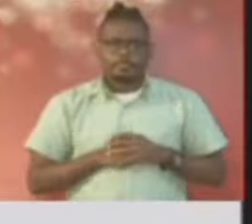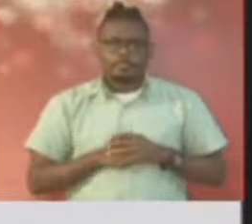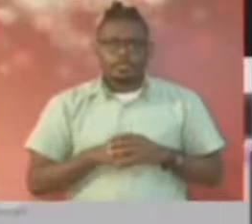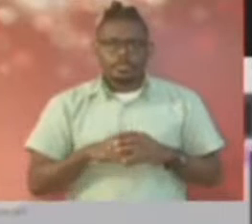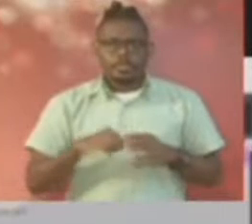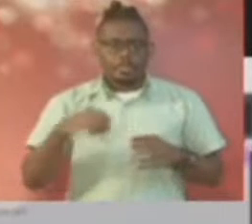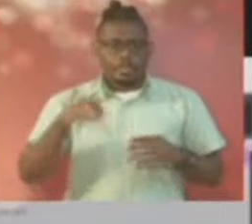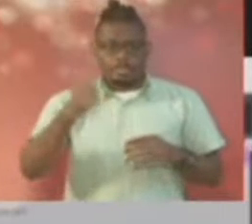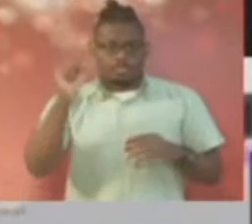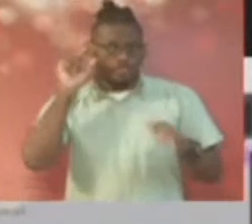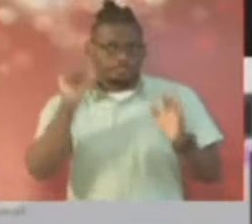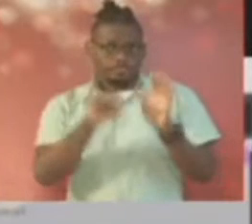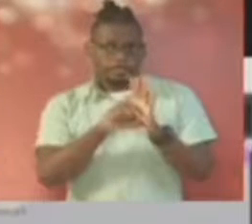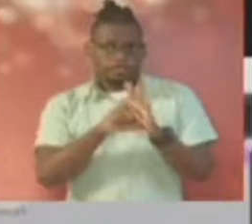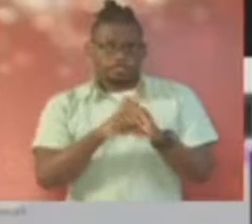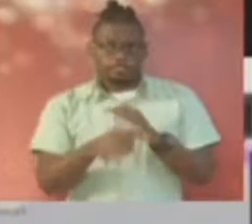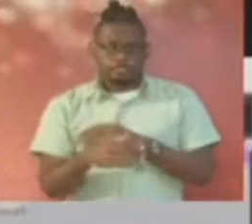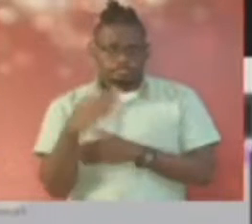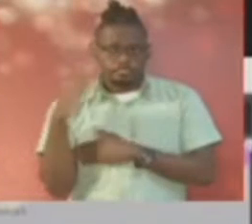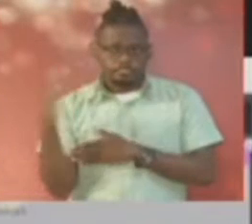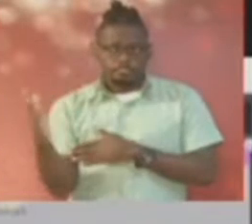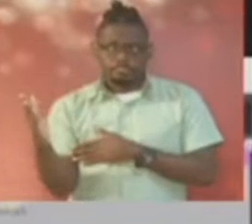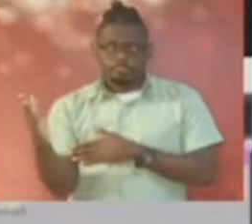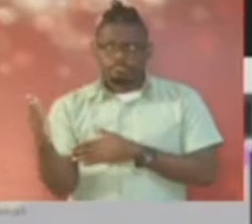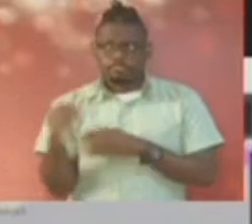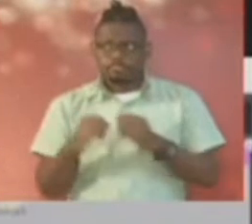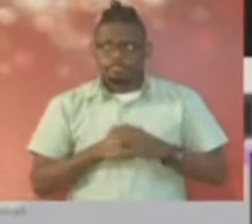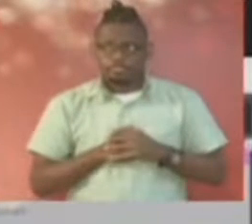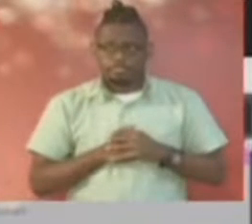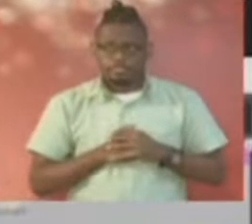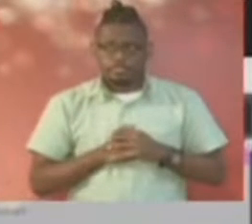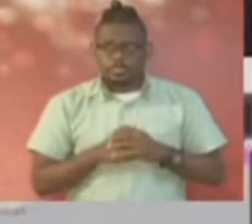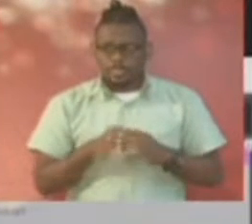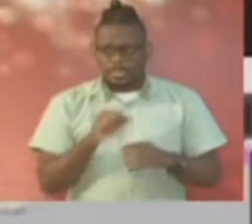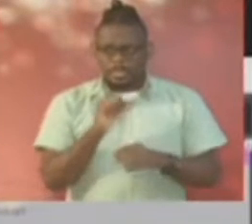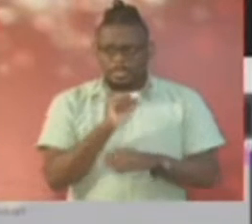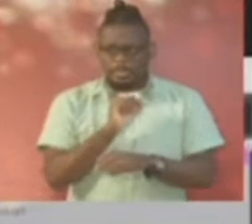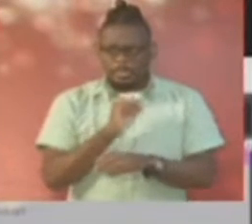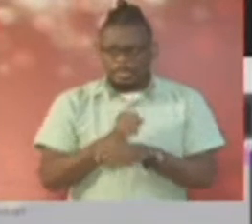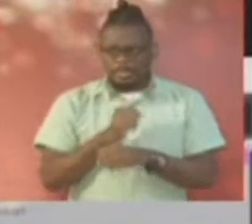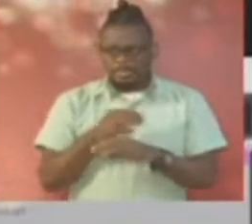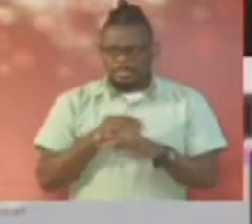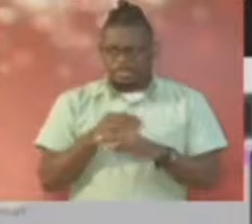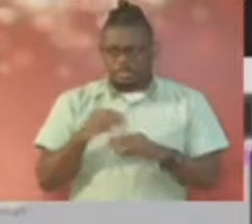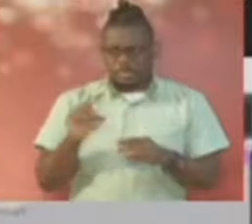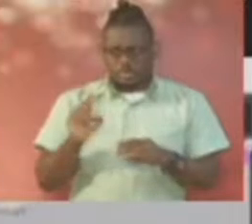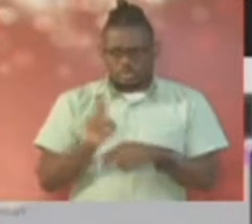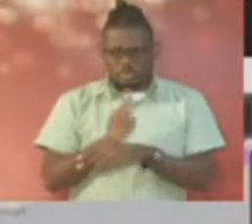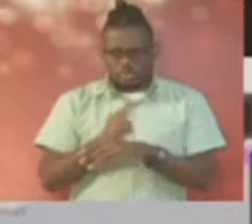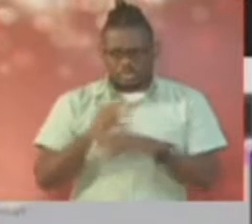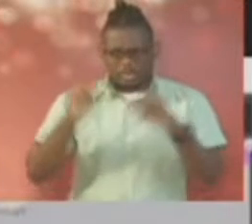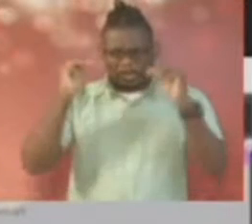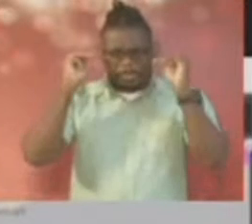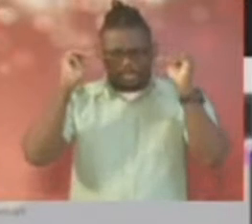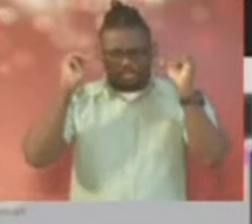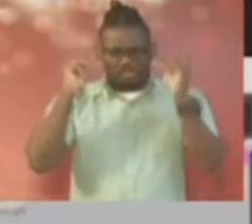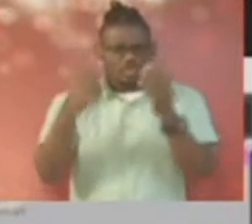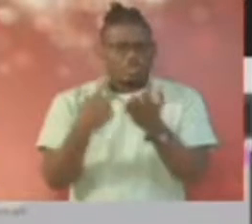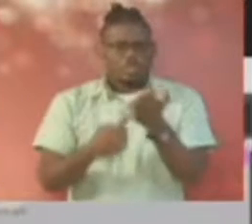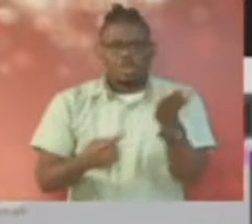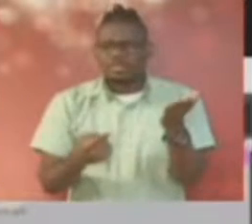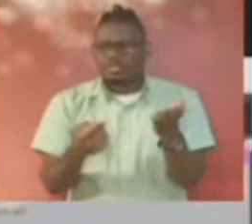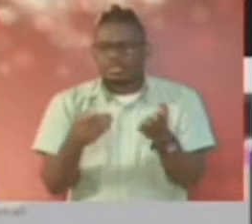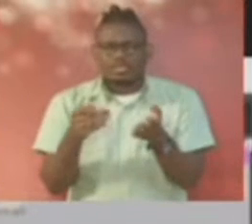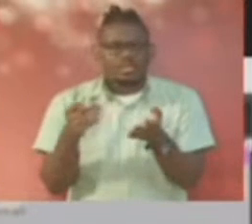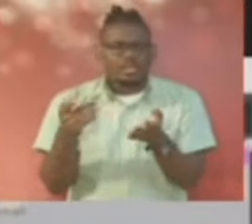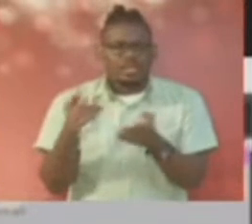we will be looking at one of the dashboards that we've created for our internal use within the ministry. Key to note on this dashboard is on the